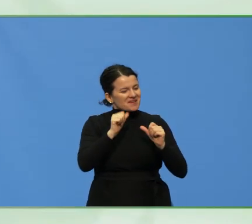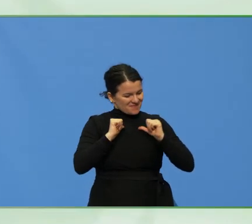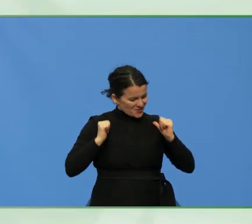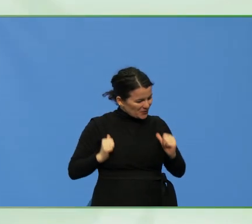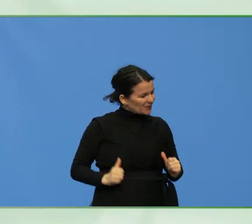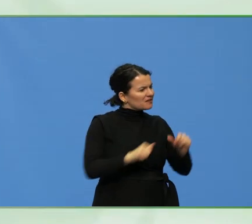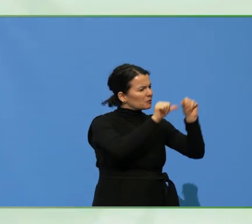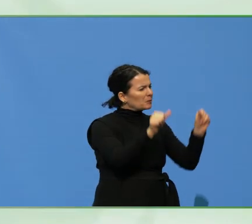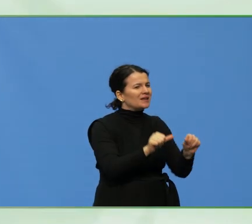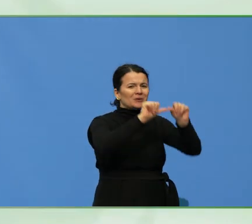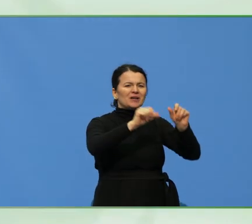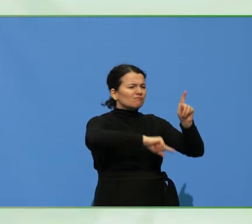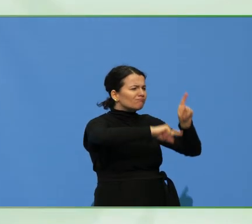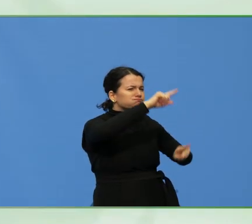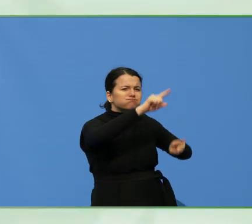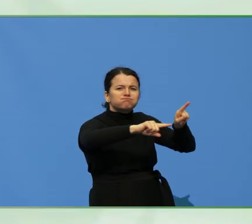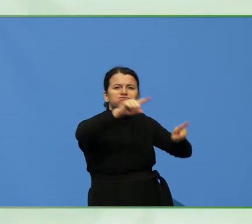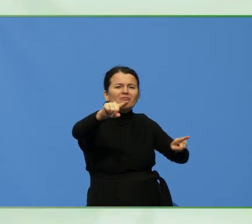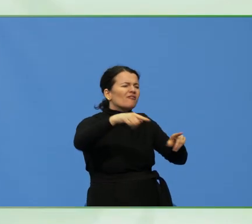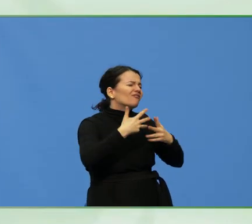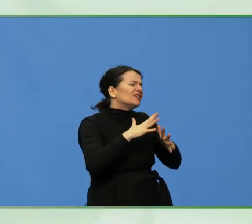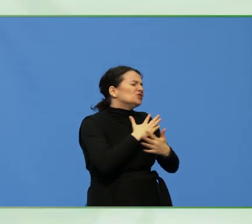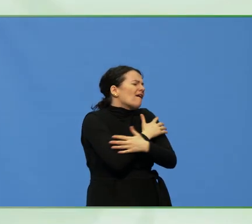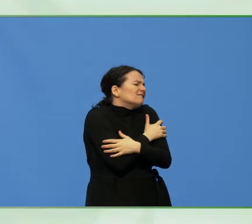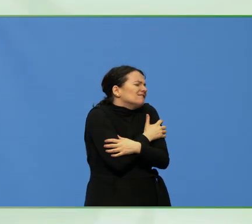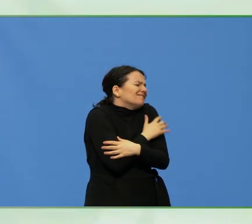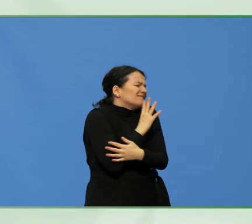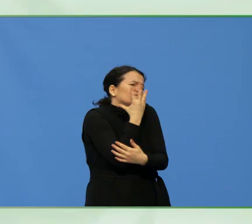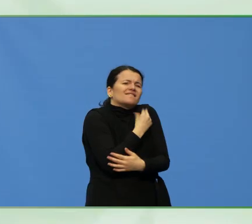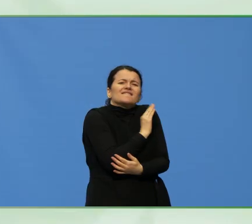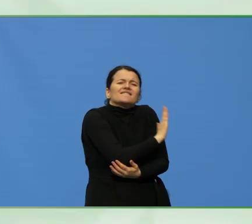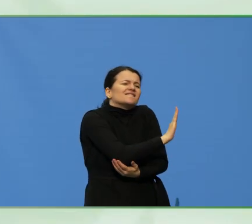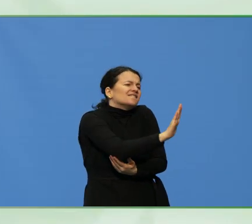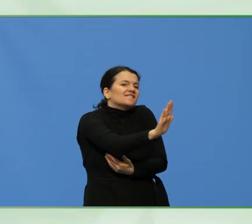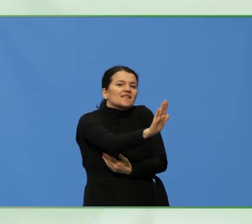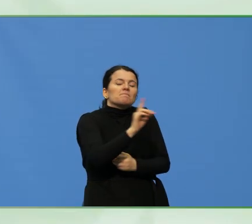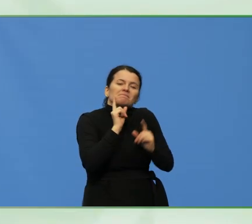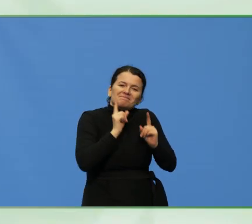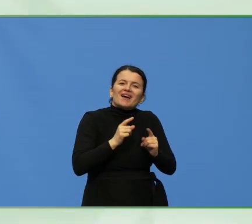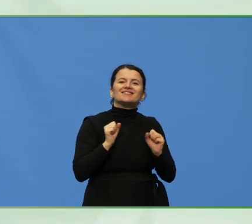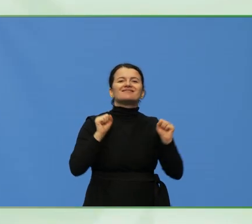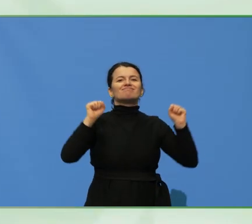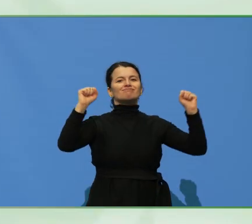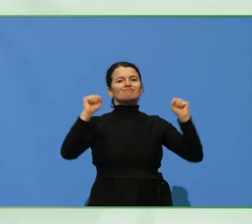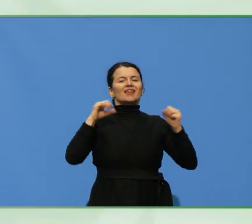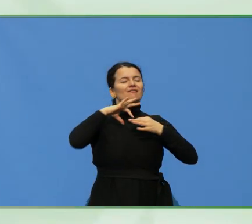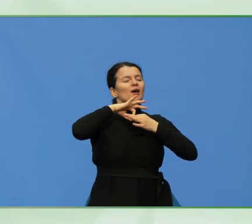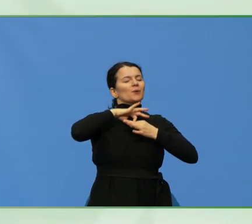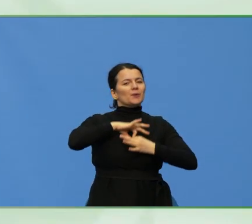so. You are already valuable, and that is why we need to exercise. That is why we need